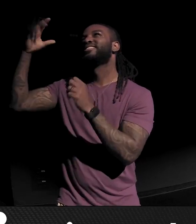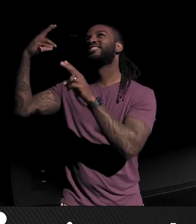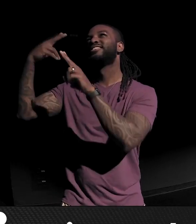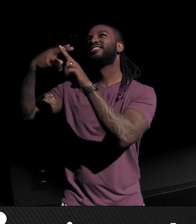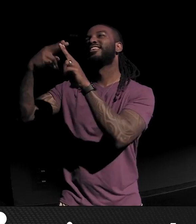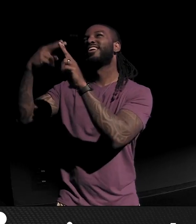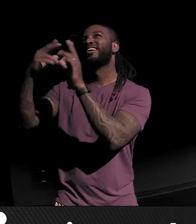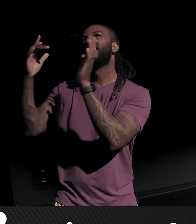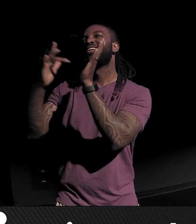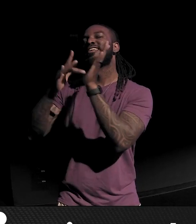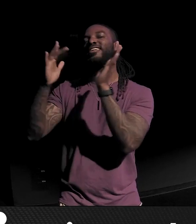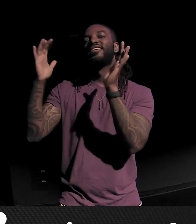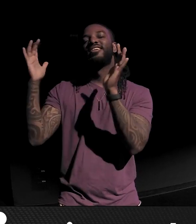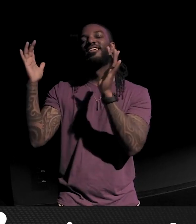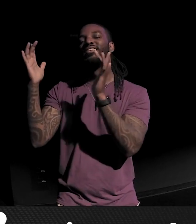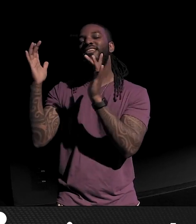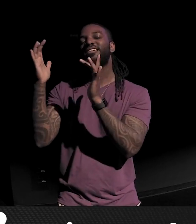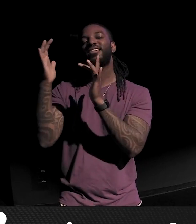Jesus.